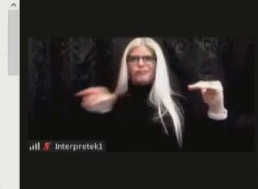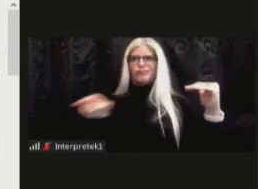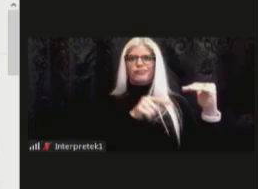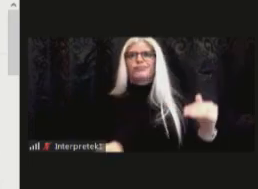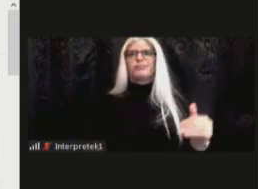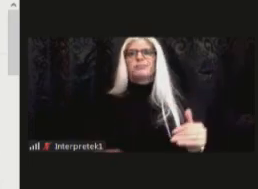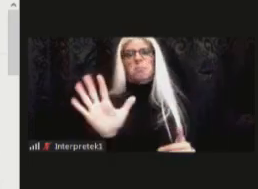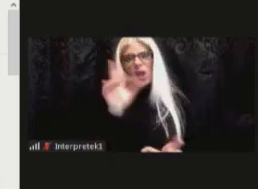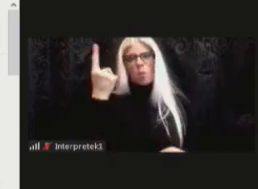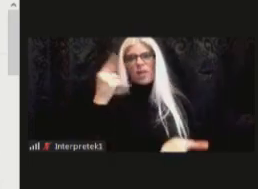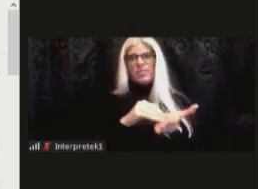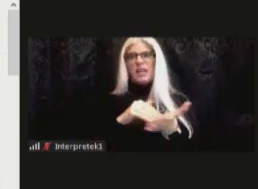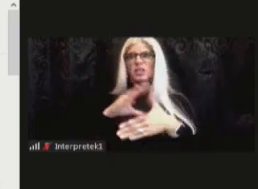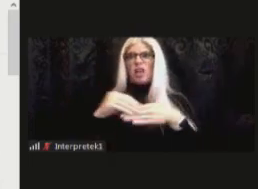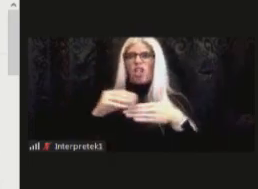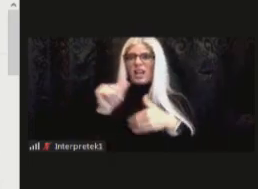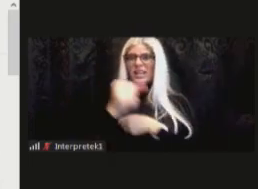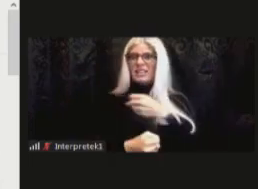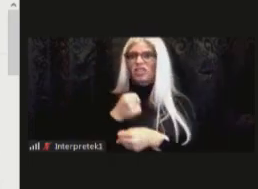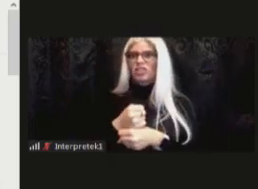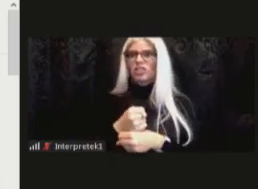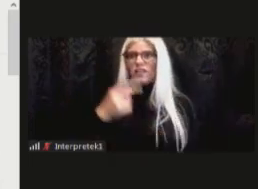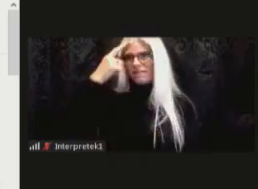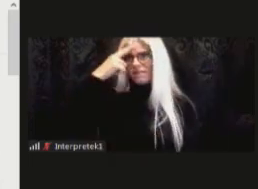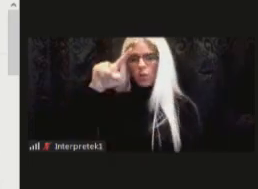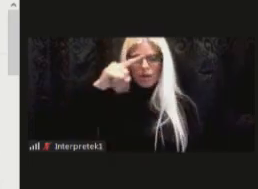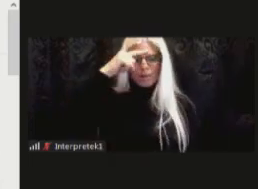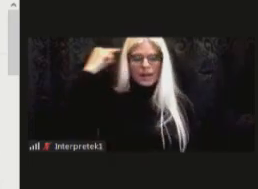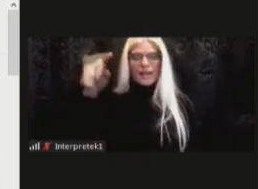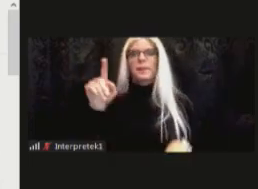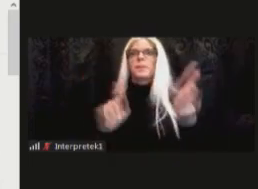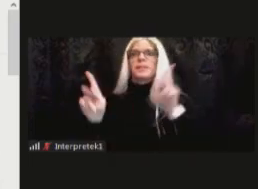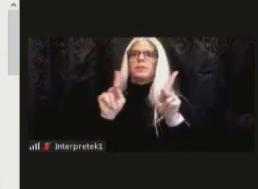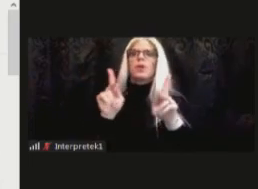year, where the median income for African American households is $25,684.